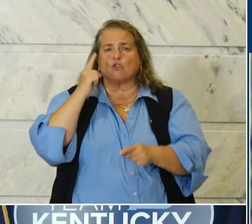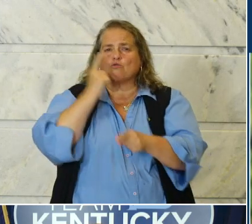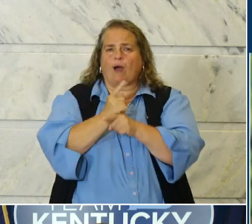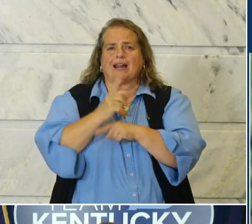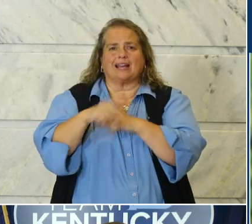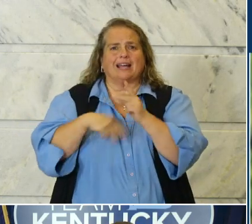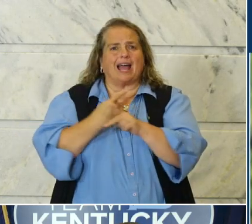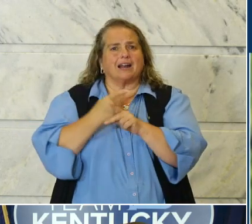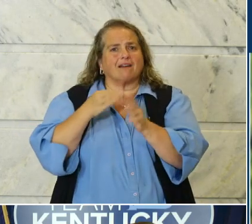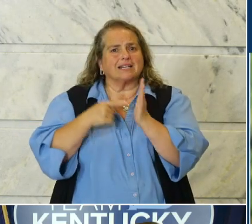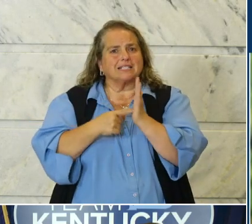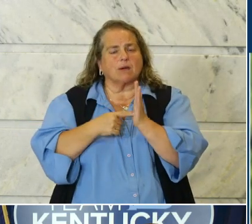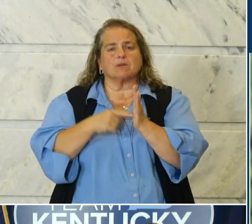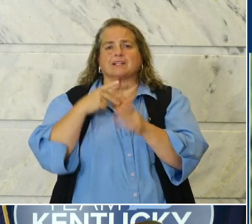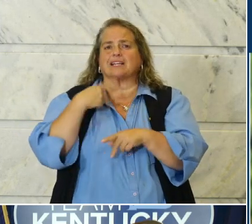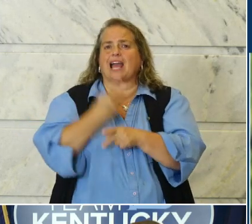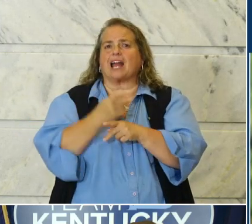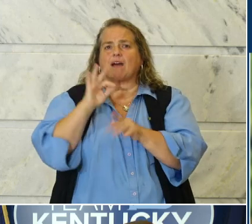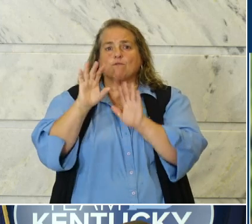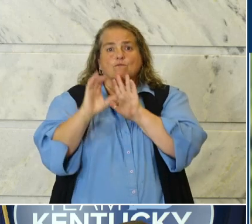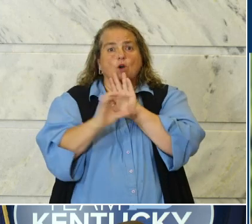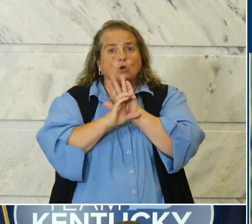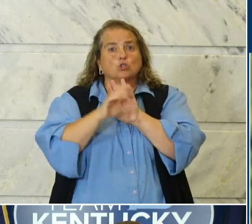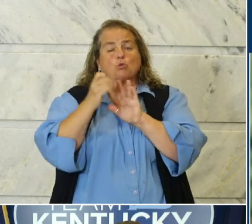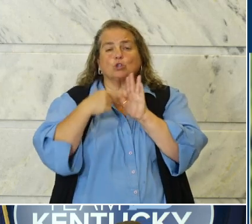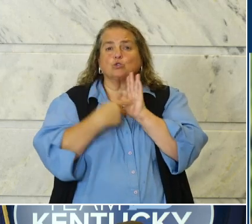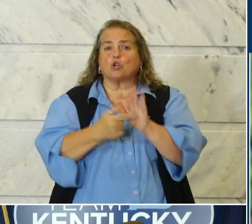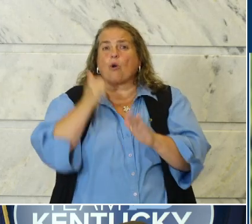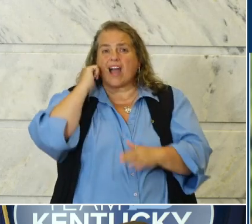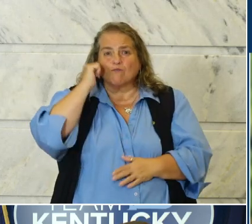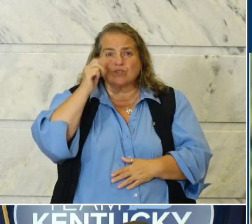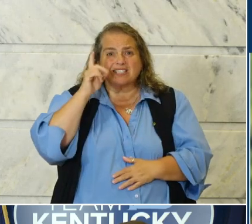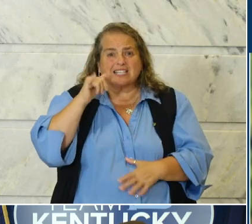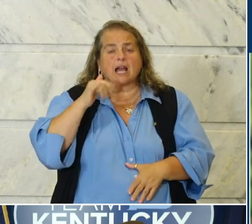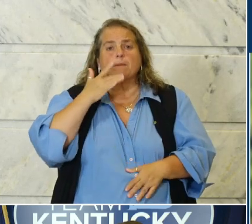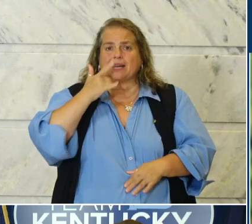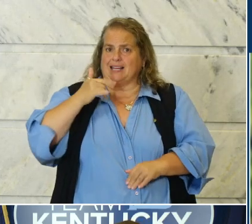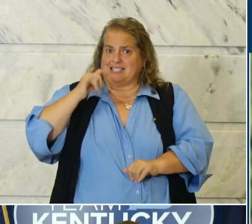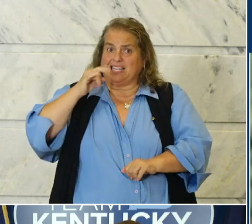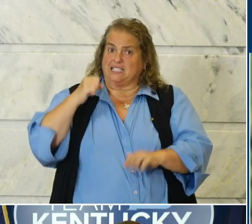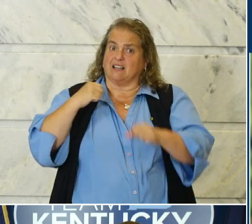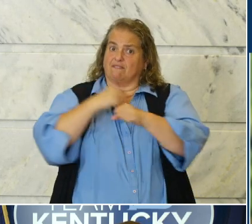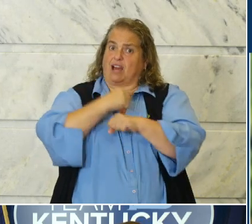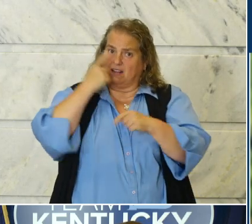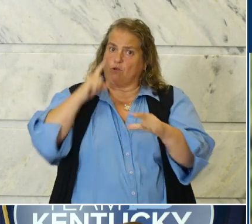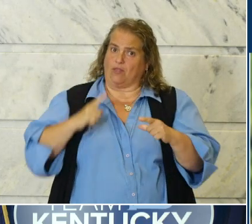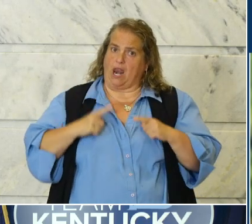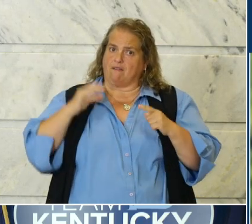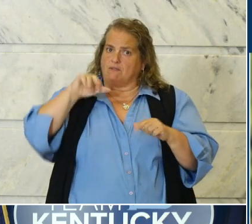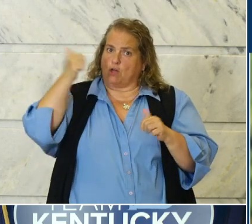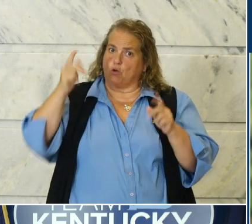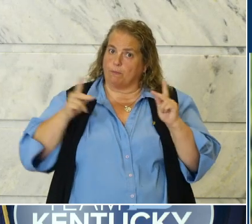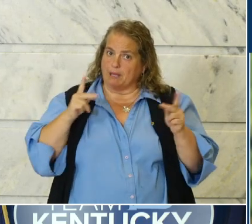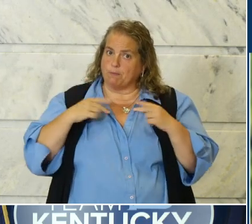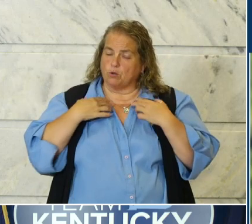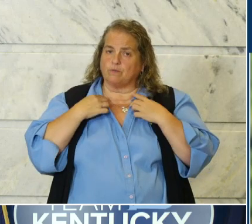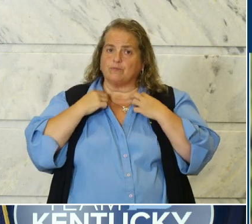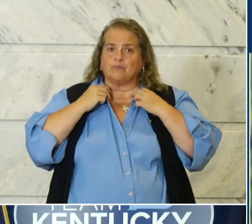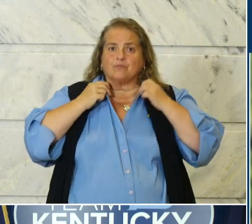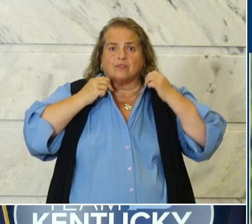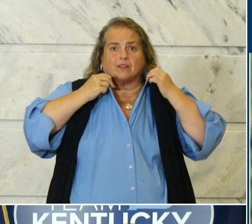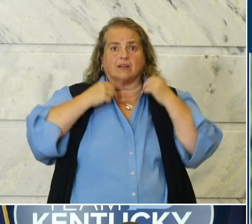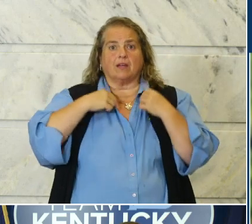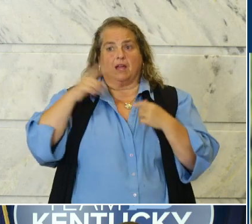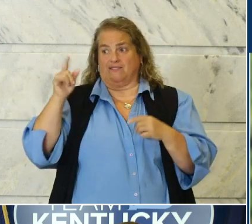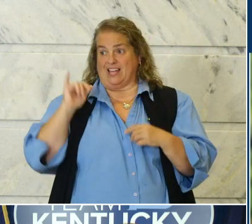examples, of the type of photos that we want to show every day, because this is fighting for the lives of other people. Listen, this is a couple on a